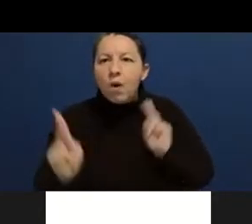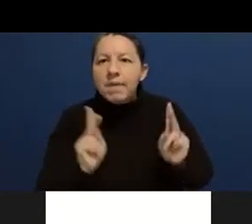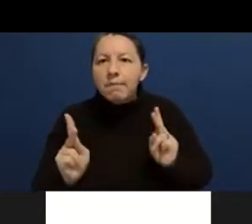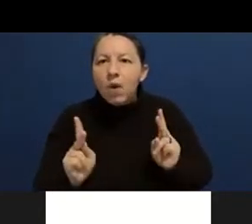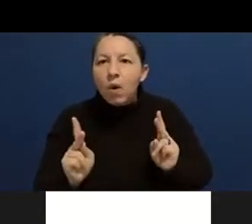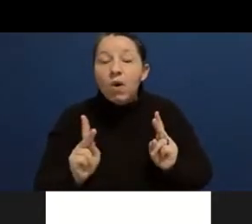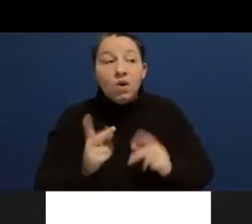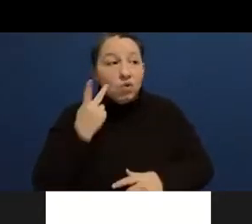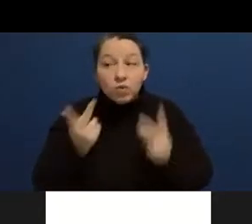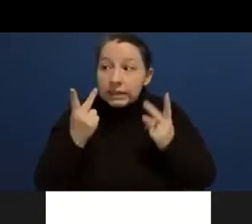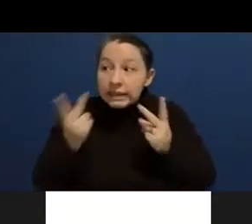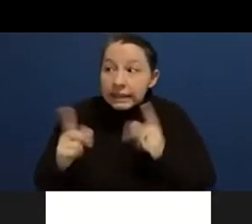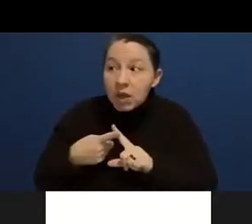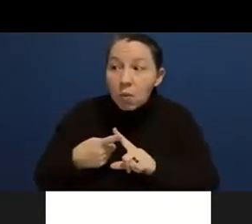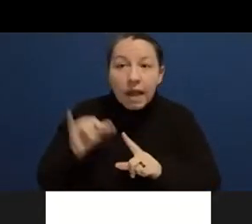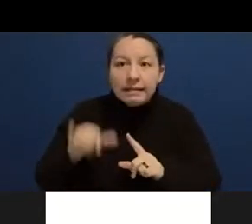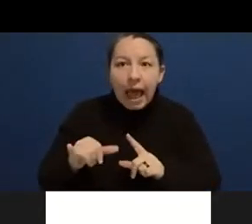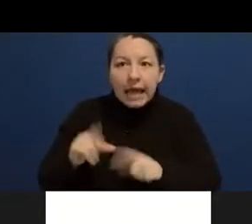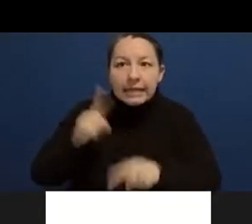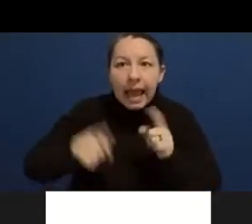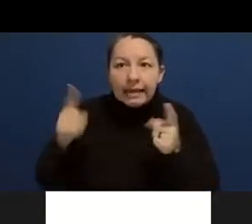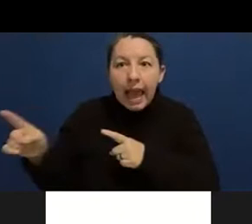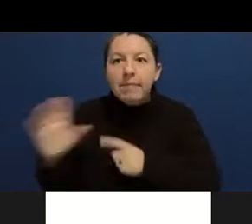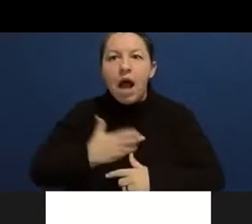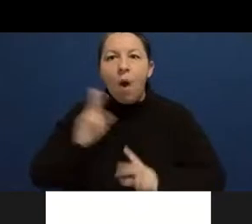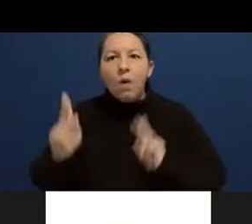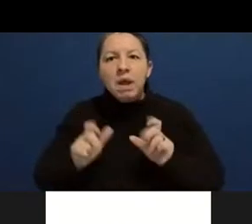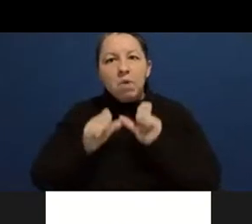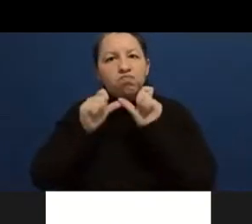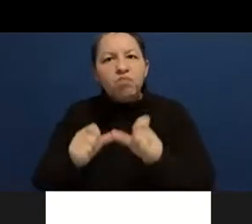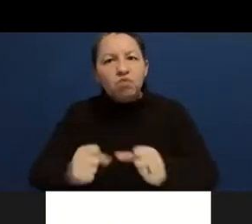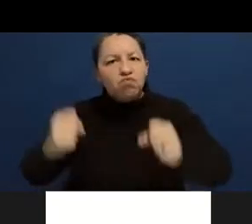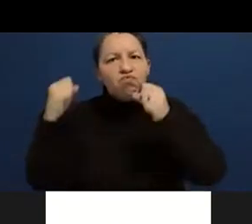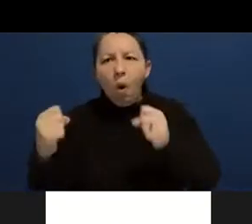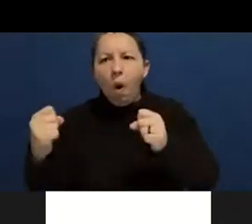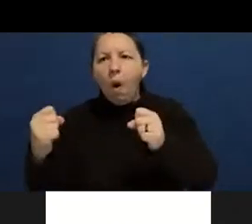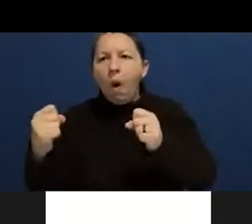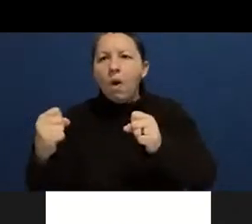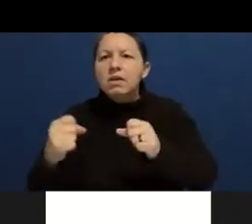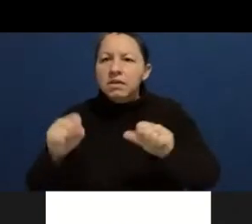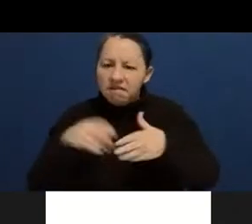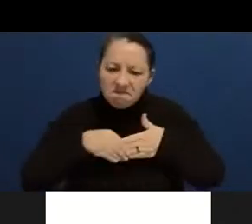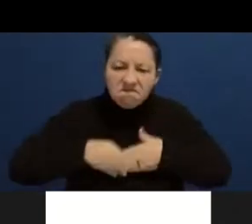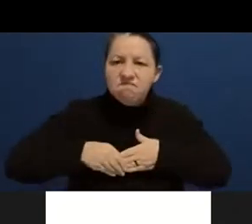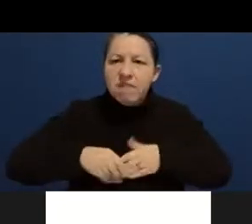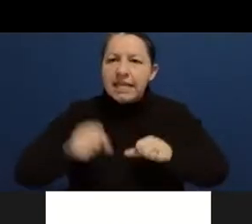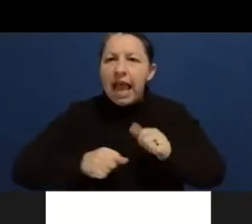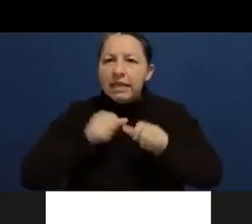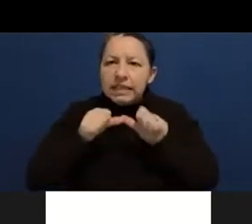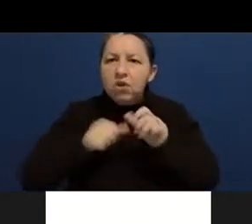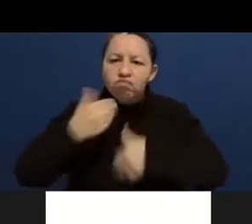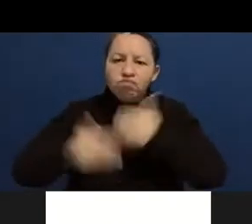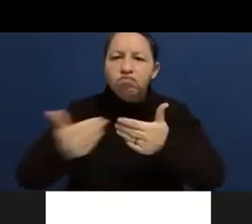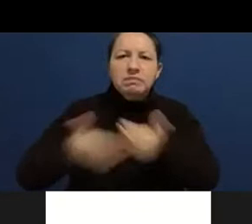our people stand resilient and strong and keep going. And so we've seen that throughout time in